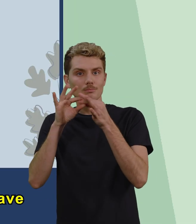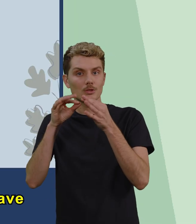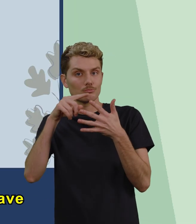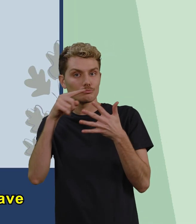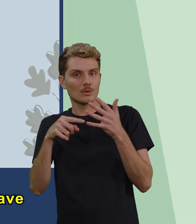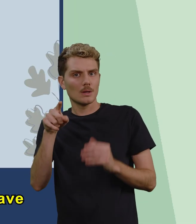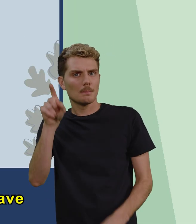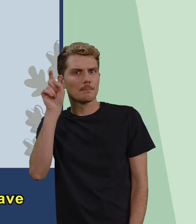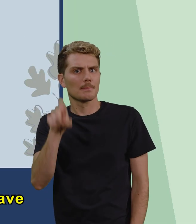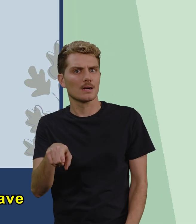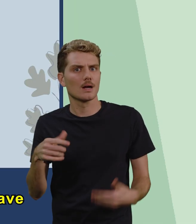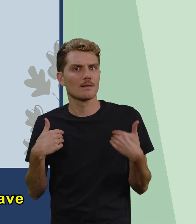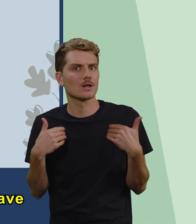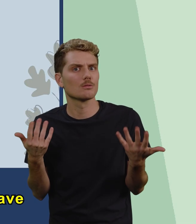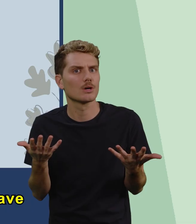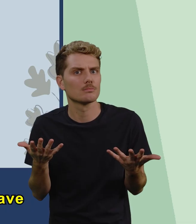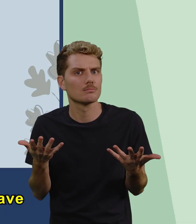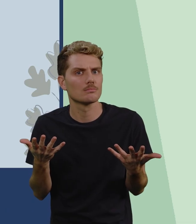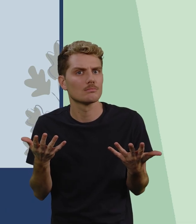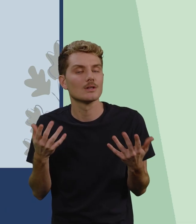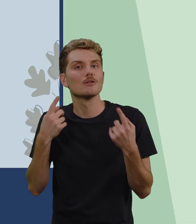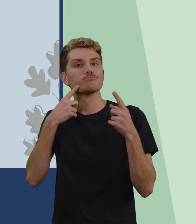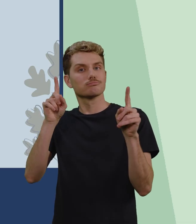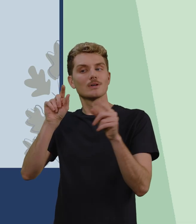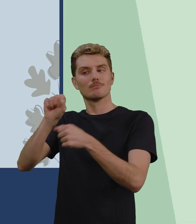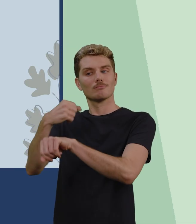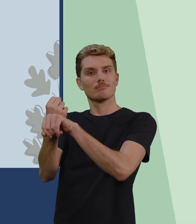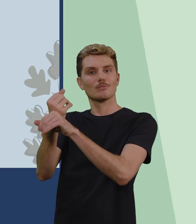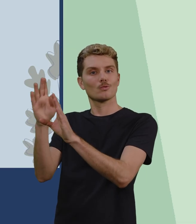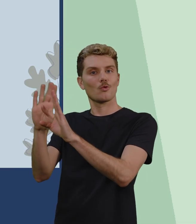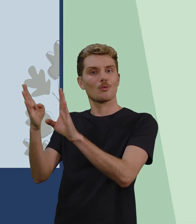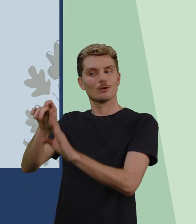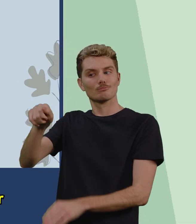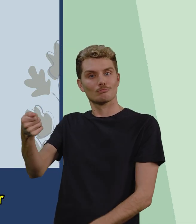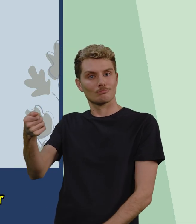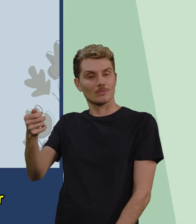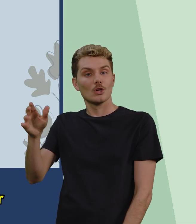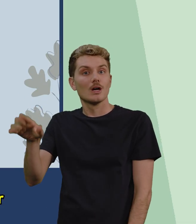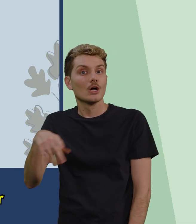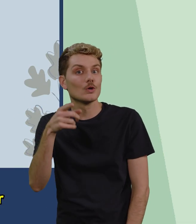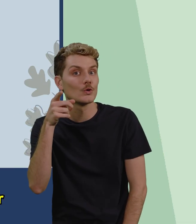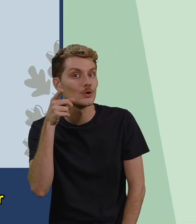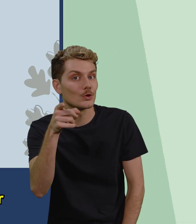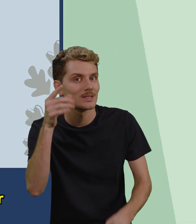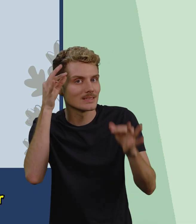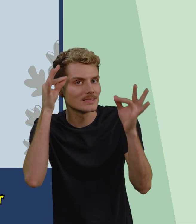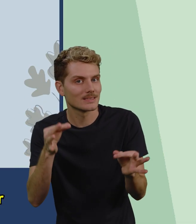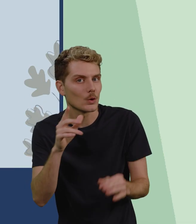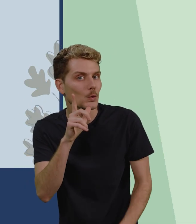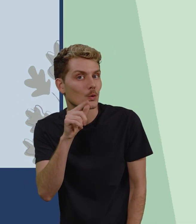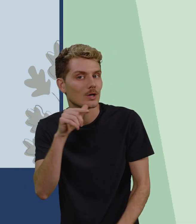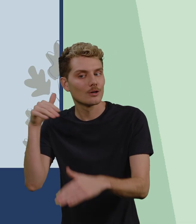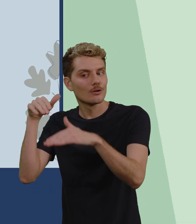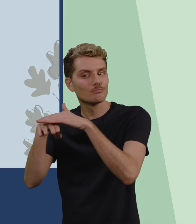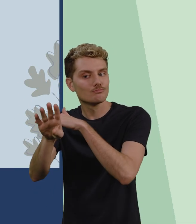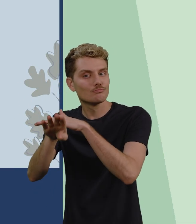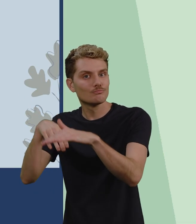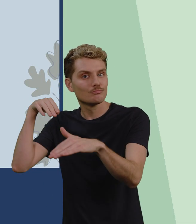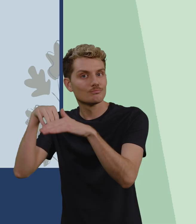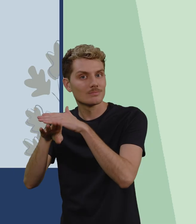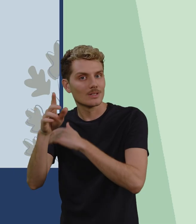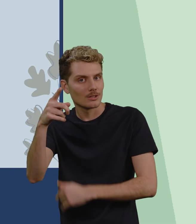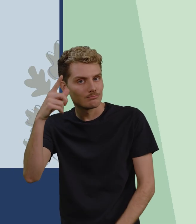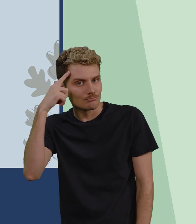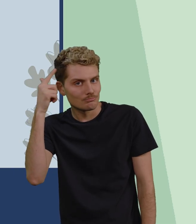requirement states, among other things, that you must have a functioning lock on your door and that you decide who can enter your living space